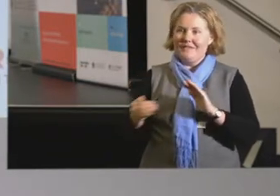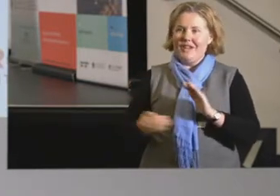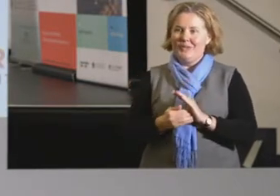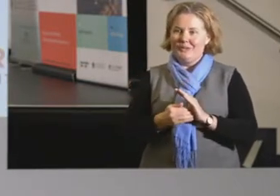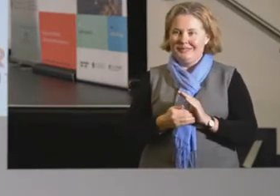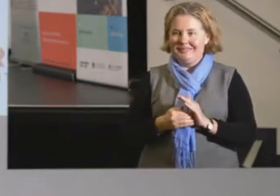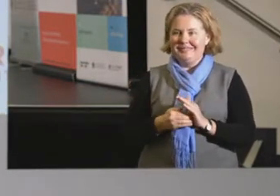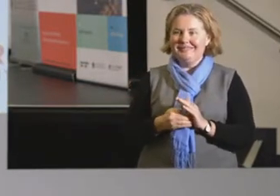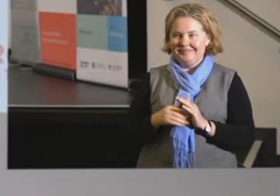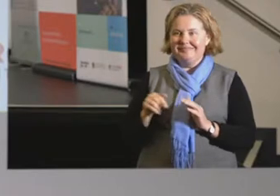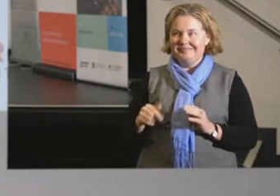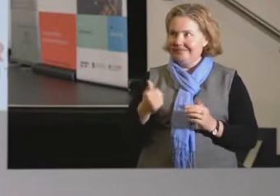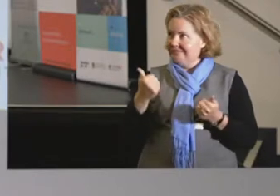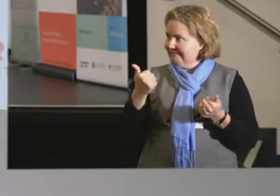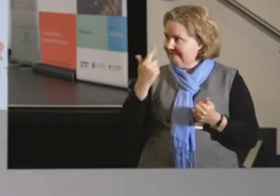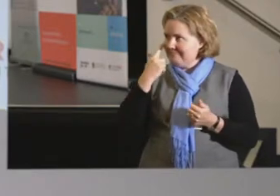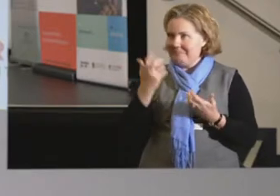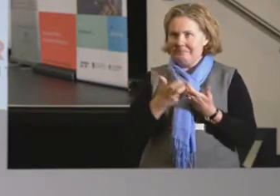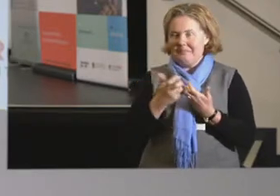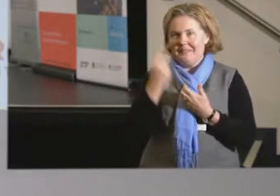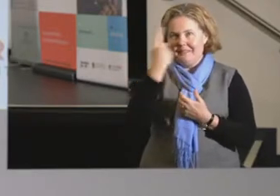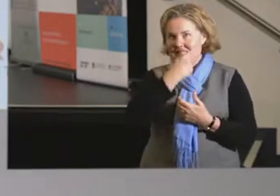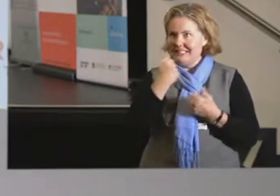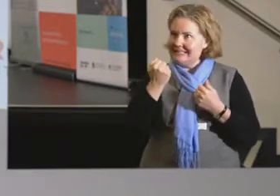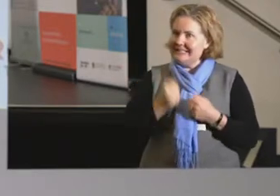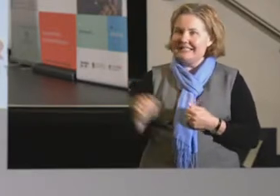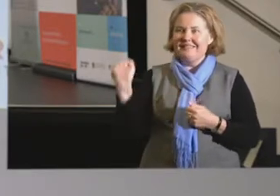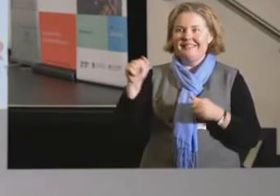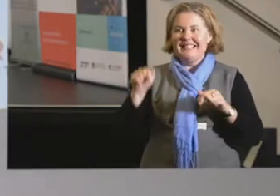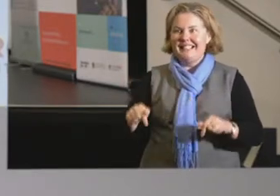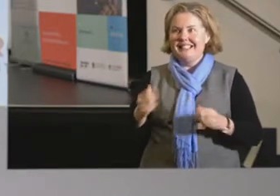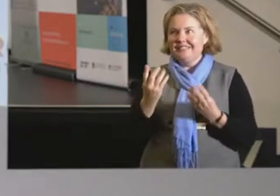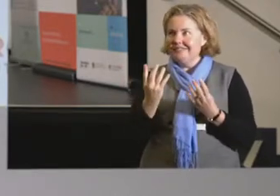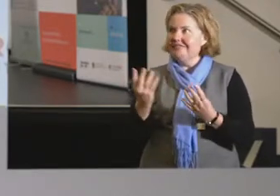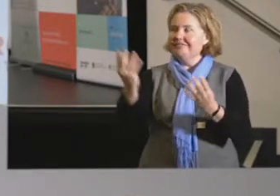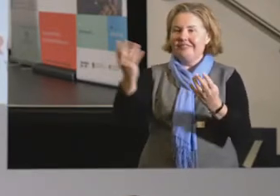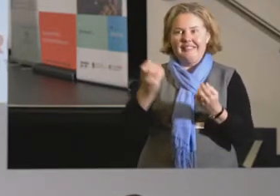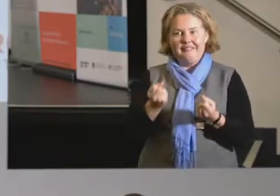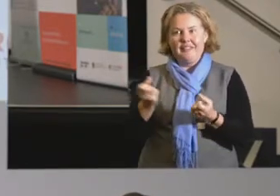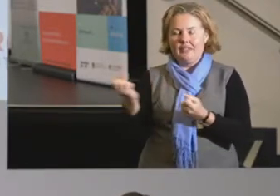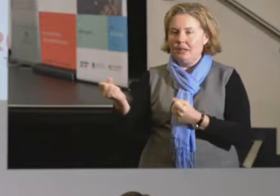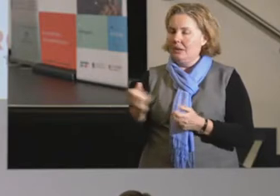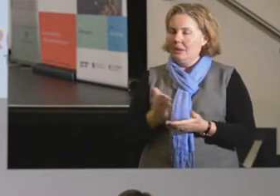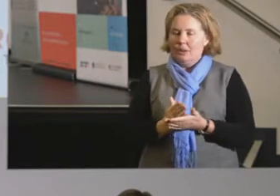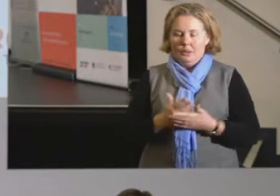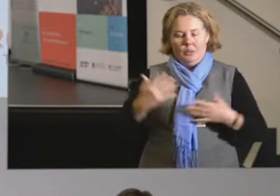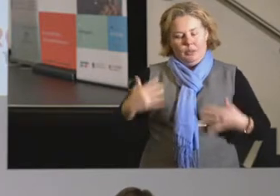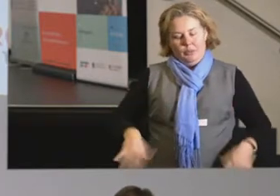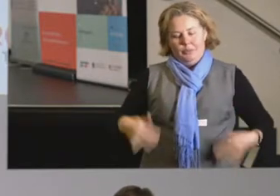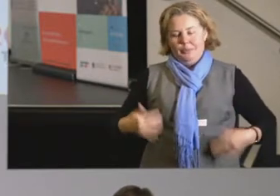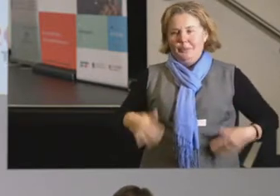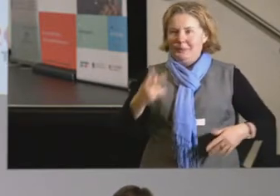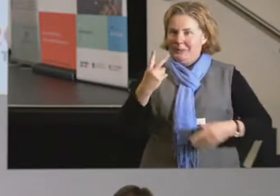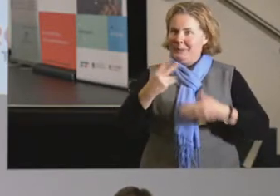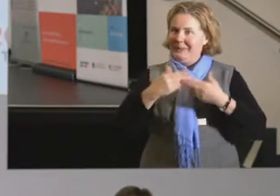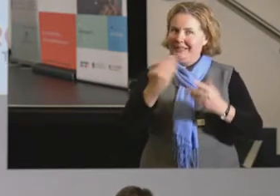so many people still in the room, and I know that you know, we've had an extraordinary 2 days. I think everybody has